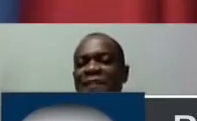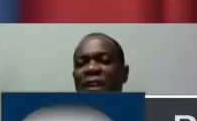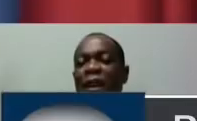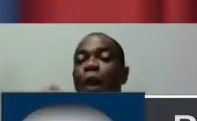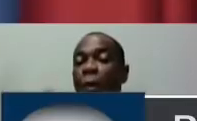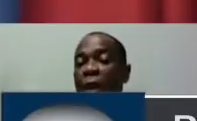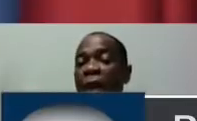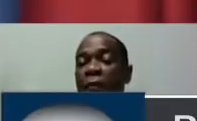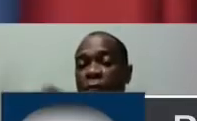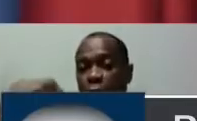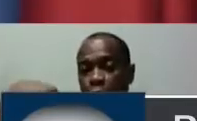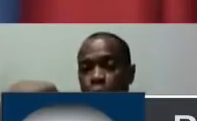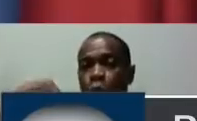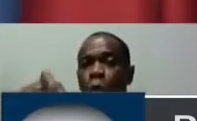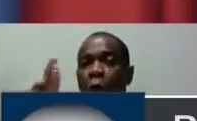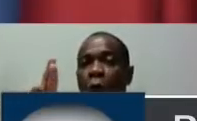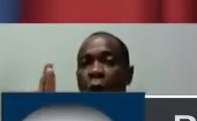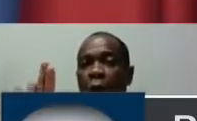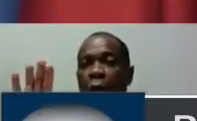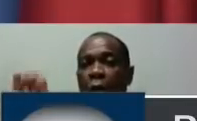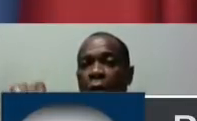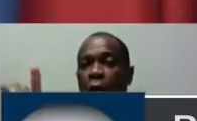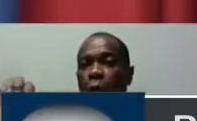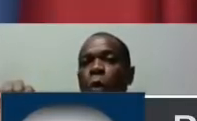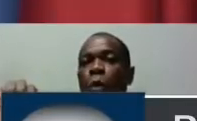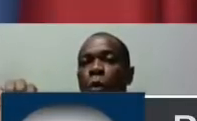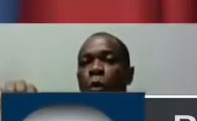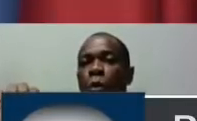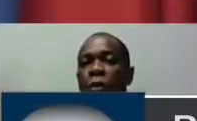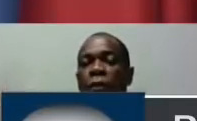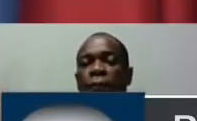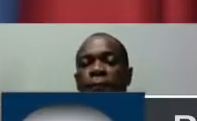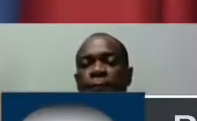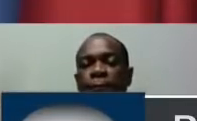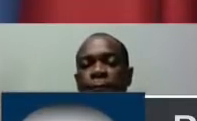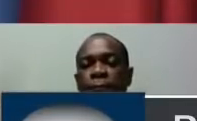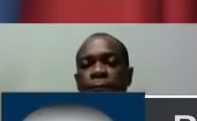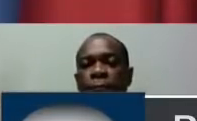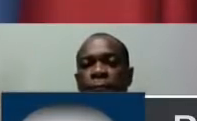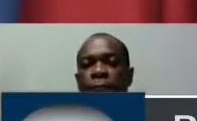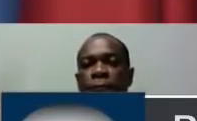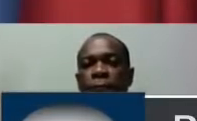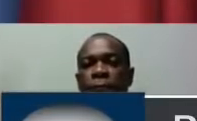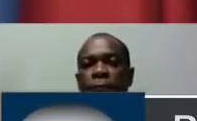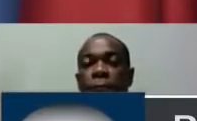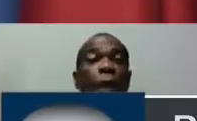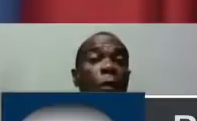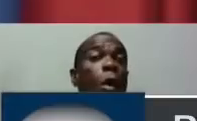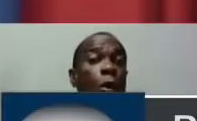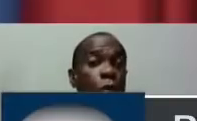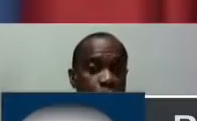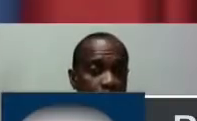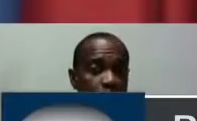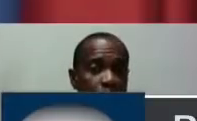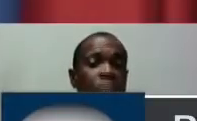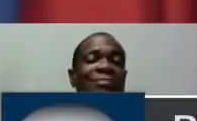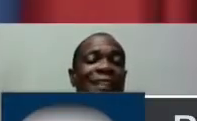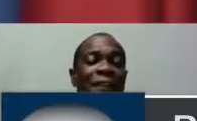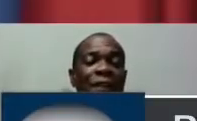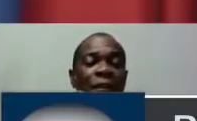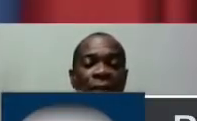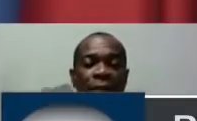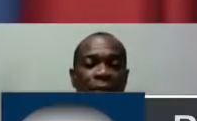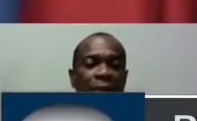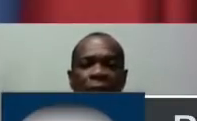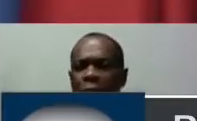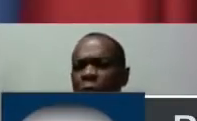a system that will be free for anybody to download that will not require internet connectivity, an app, both on the